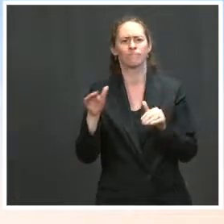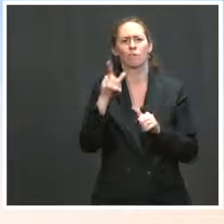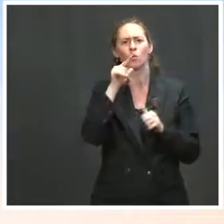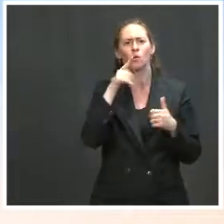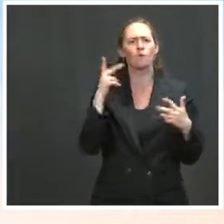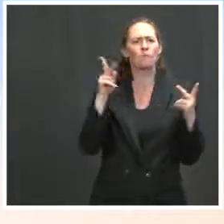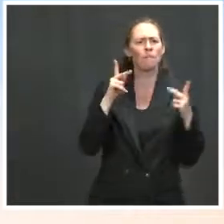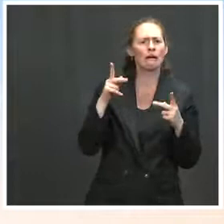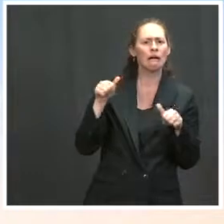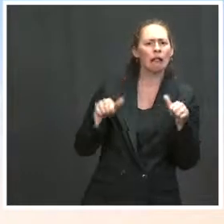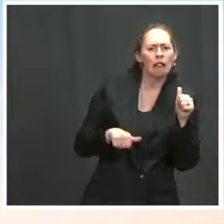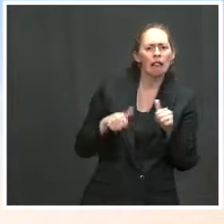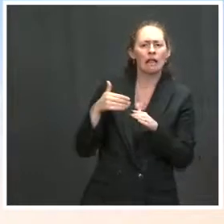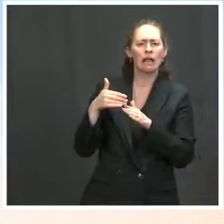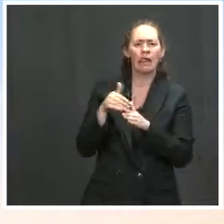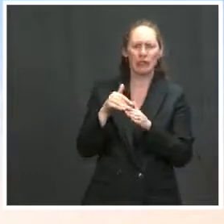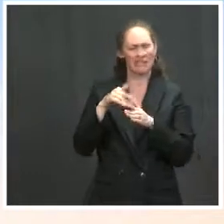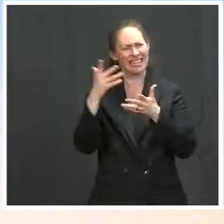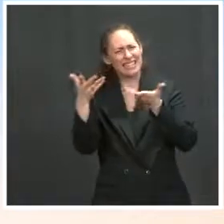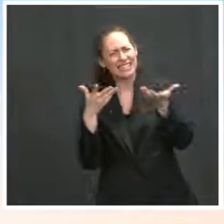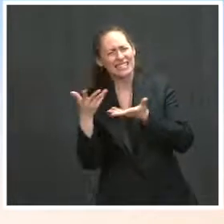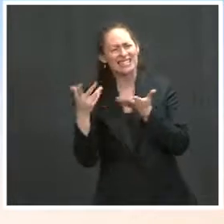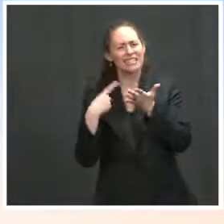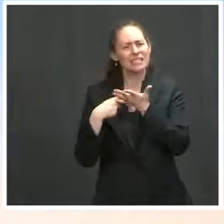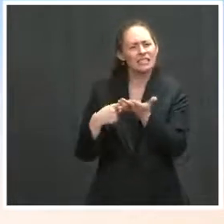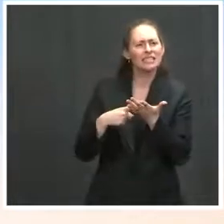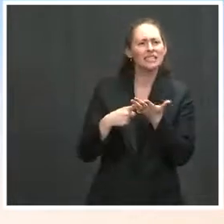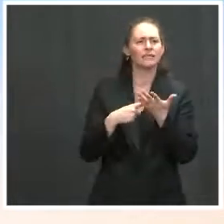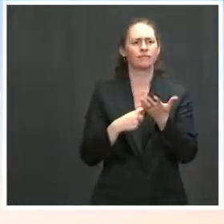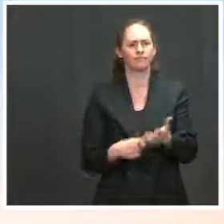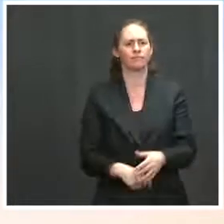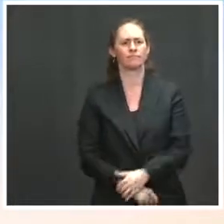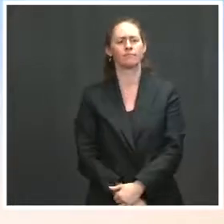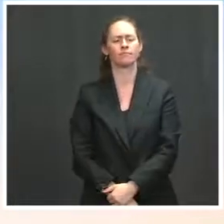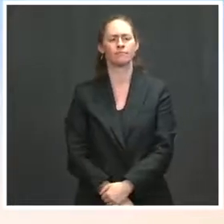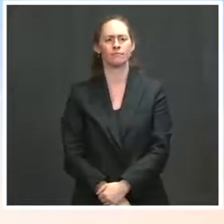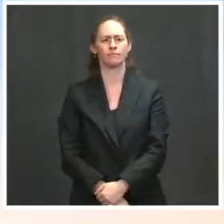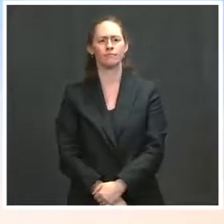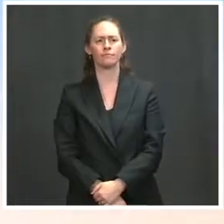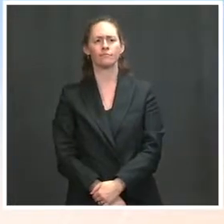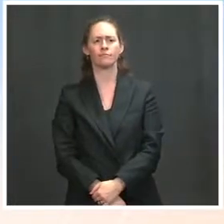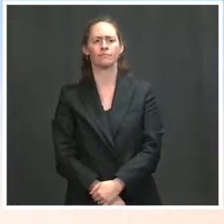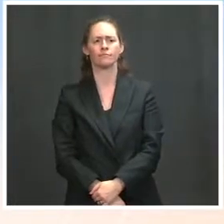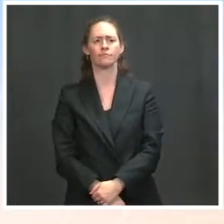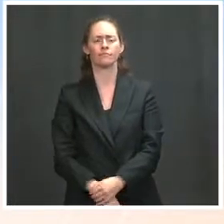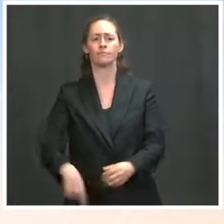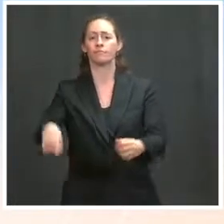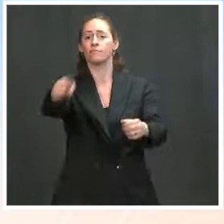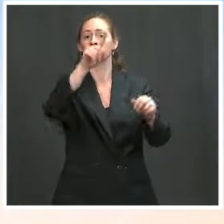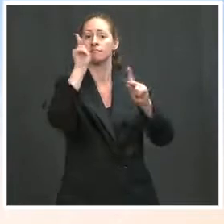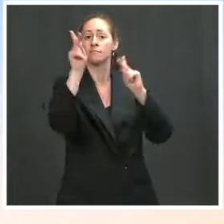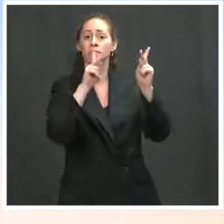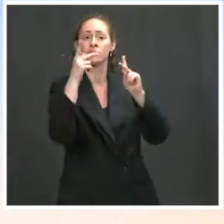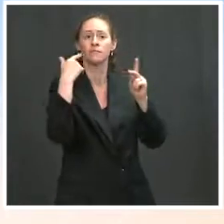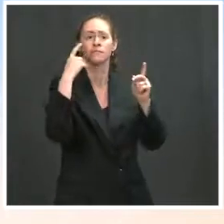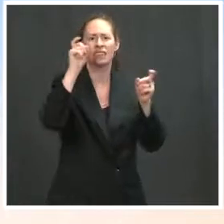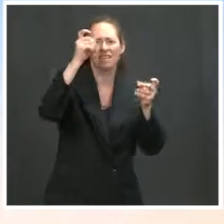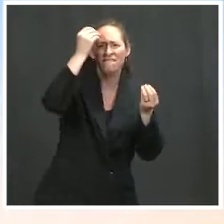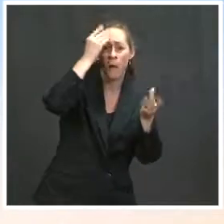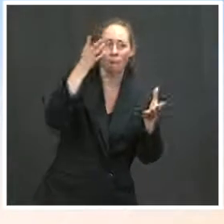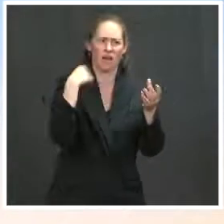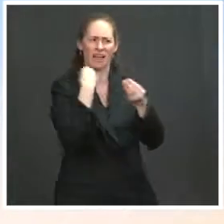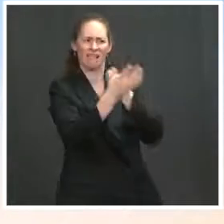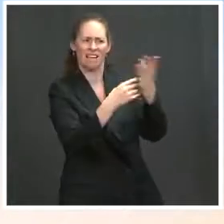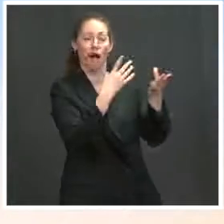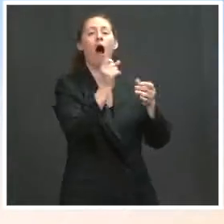who may not know or have the full information. And so this is what we are continuing to do, and this is